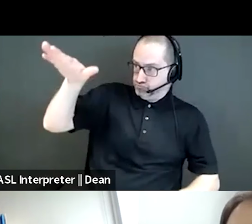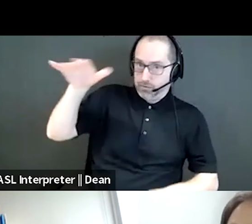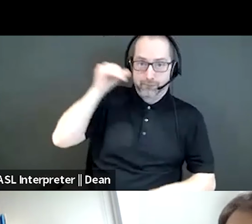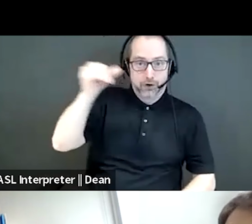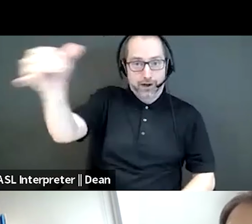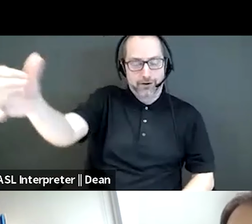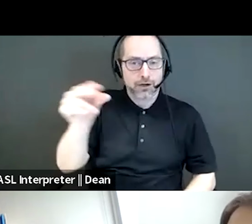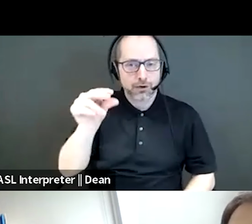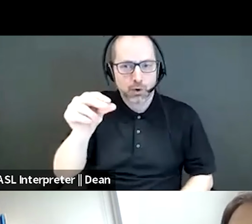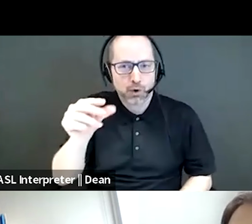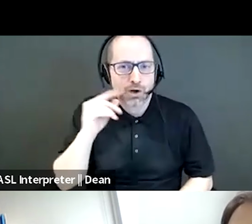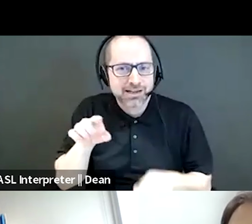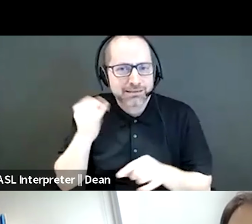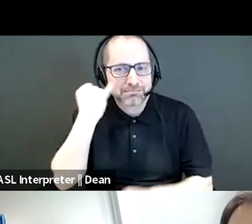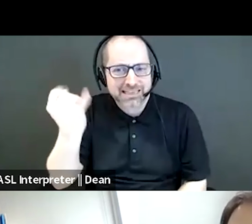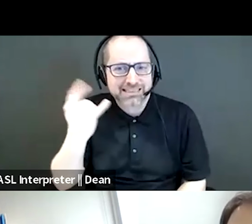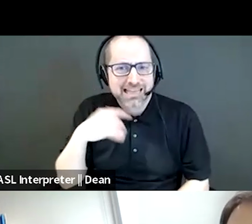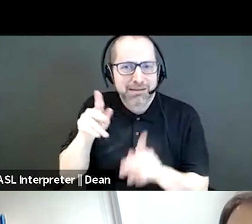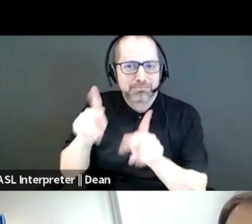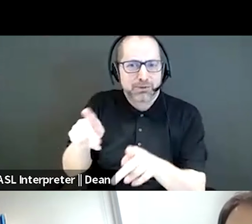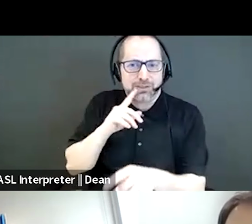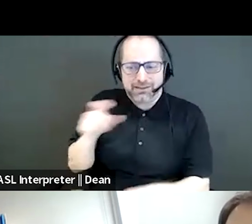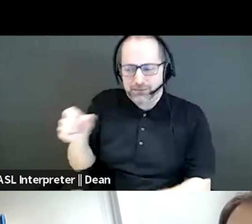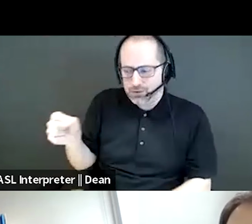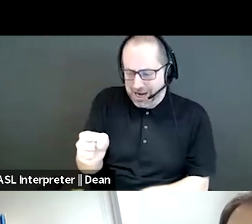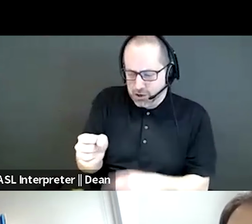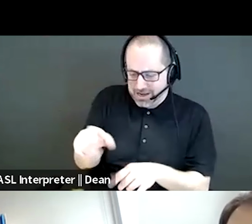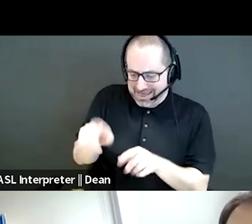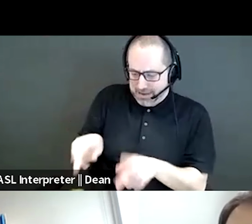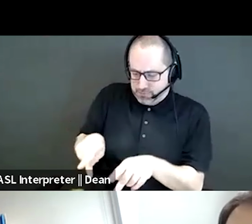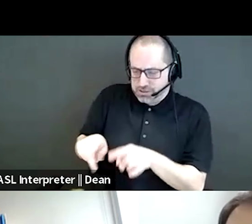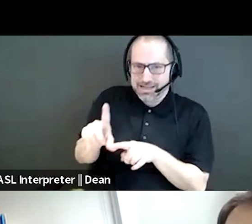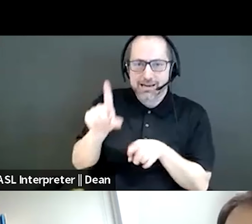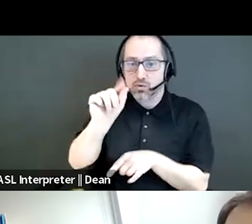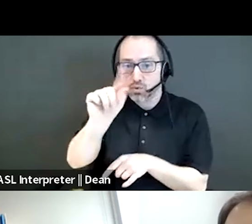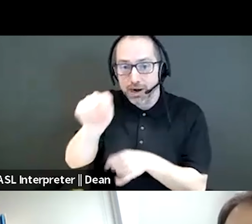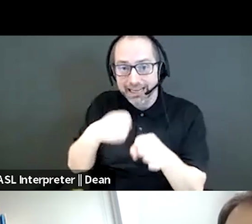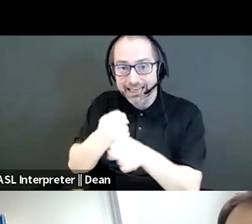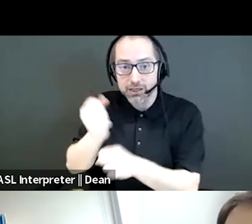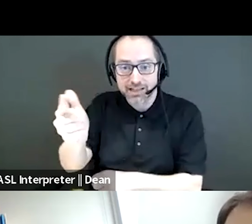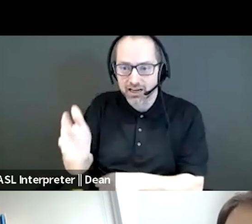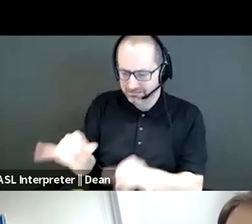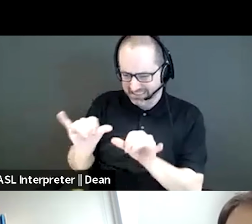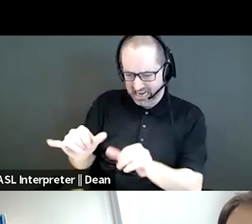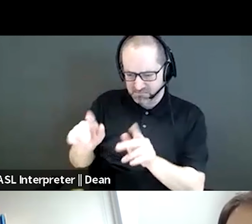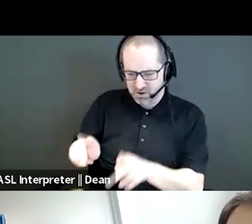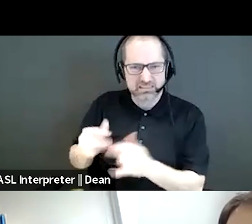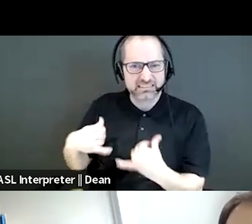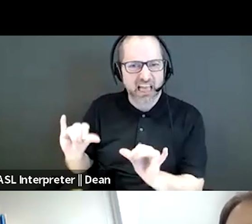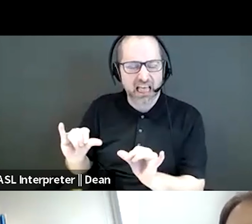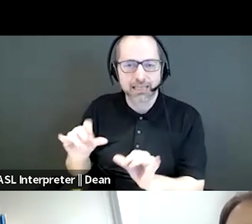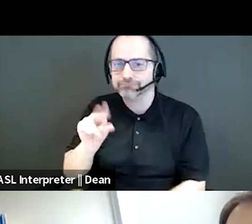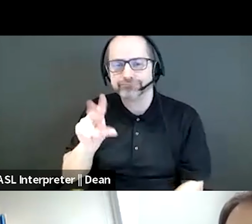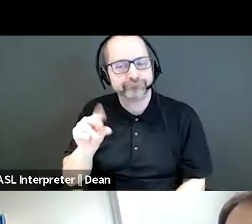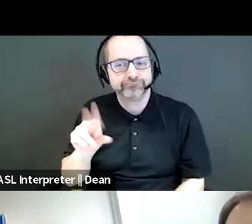They wouldn't be an ideal employee. We're constantly learning, constantly changing. constantly growing and getting new skills that can